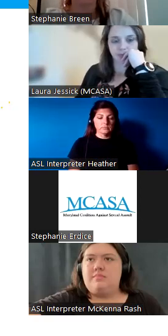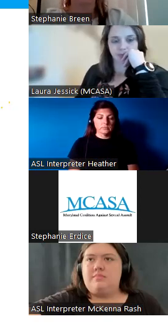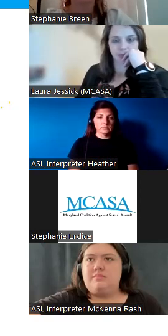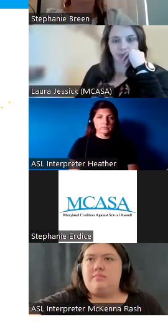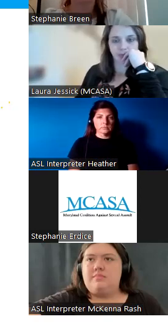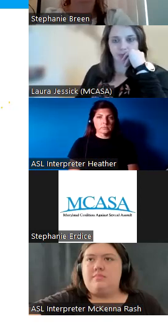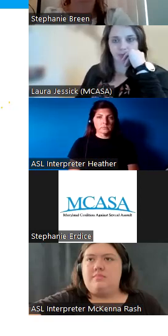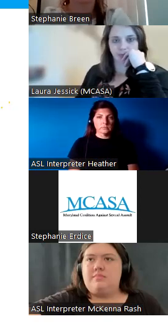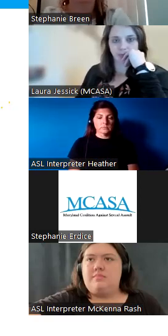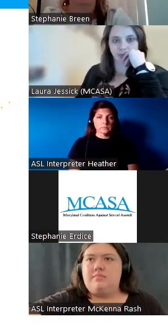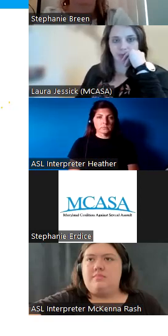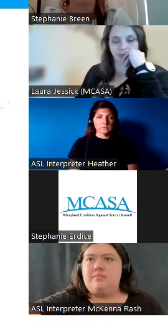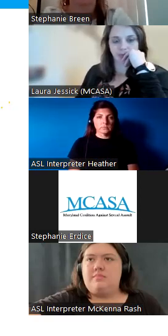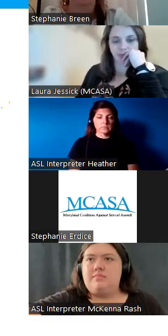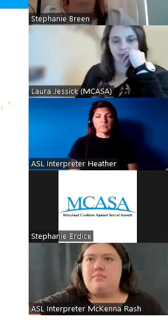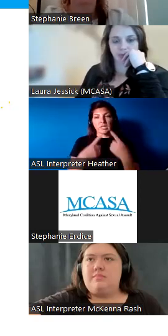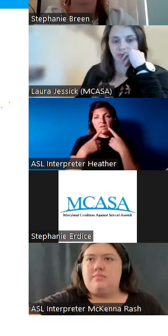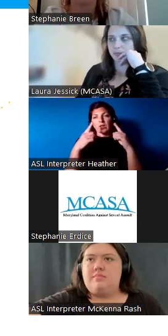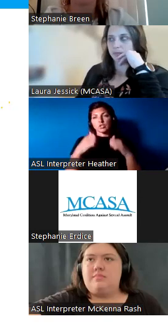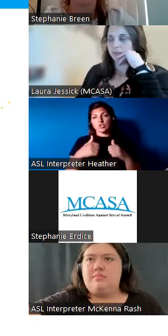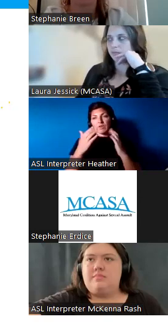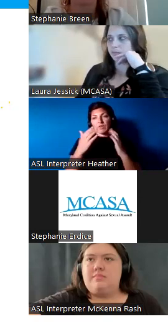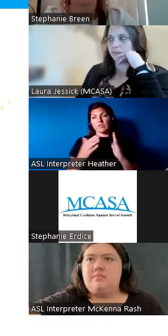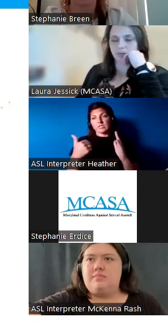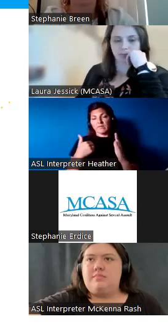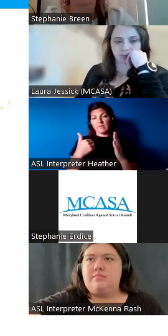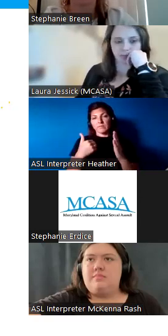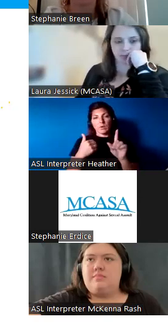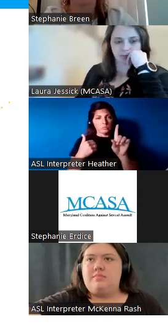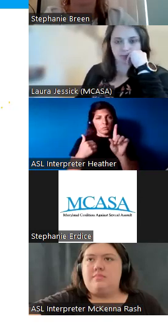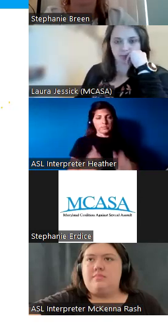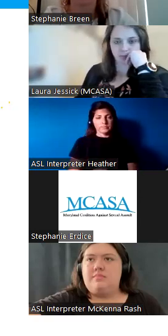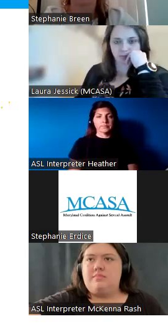And finally, survivors have the right, oh, I'm sorry.